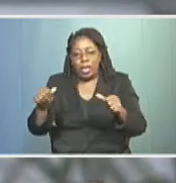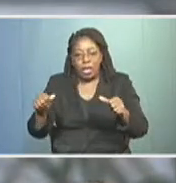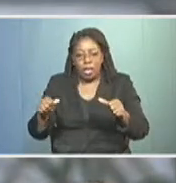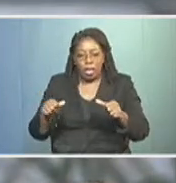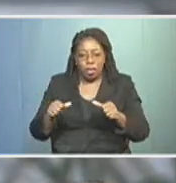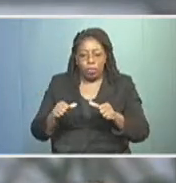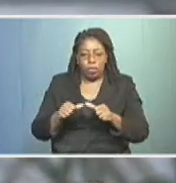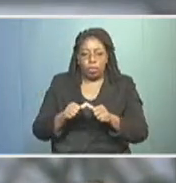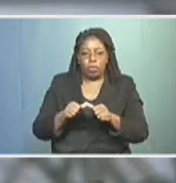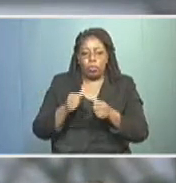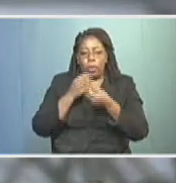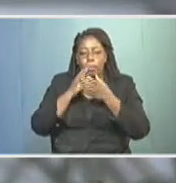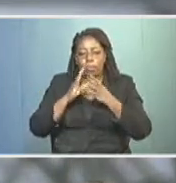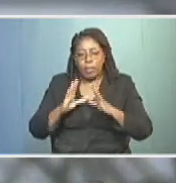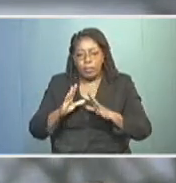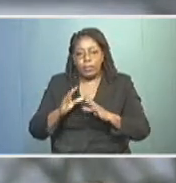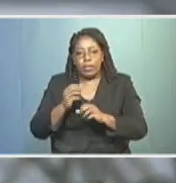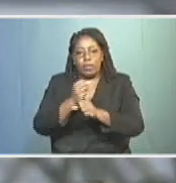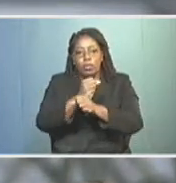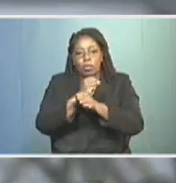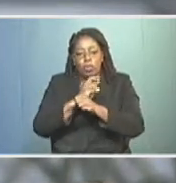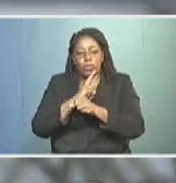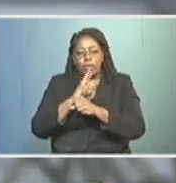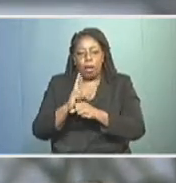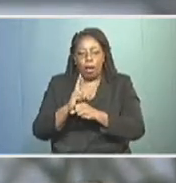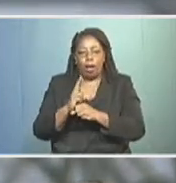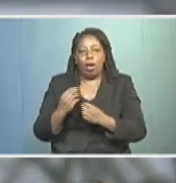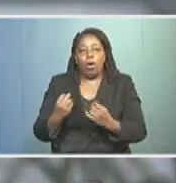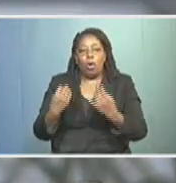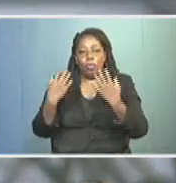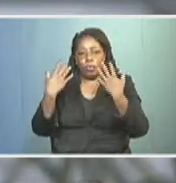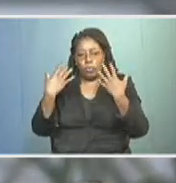comfort, and security are overflowing.